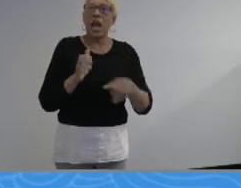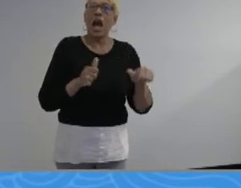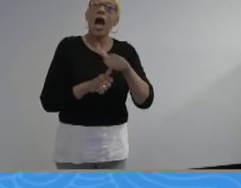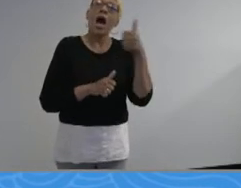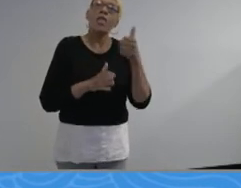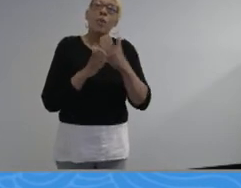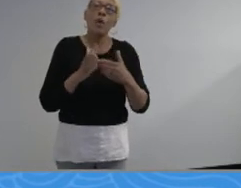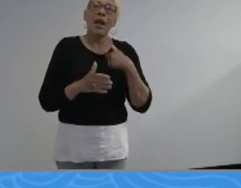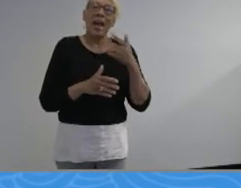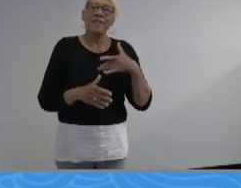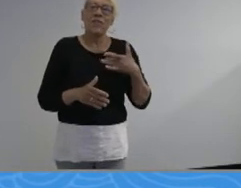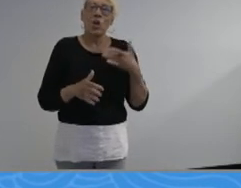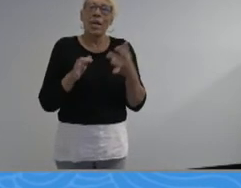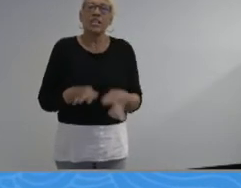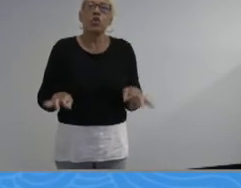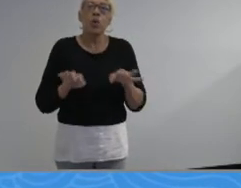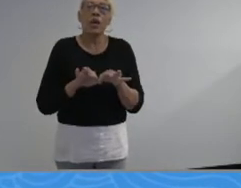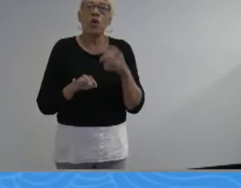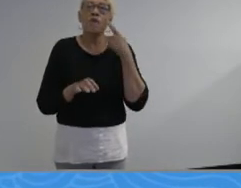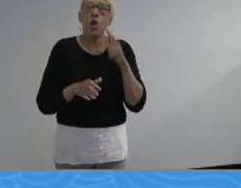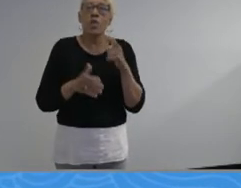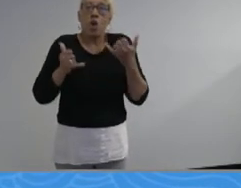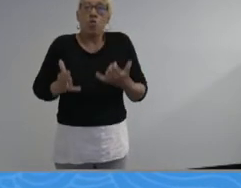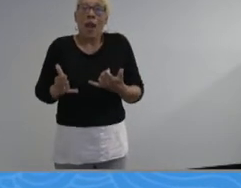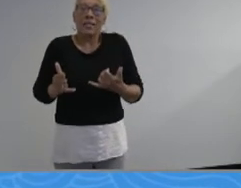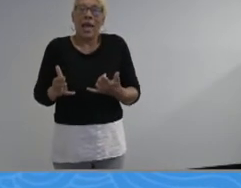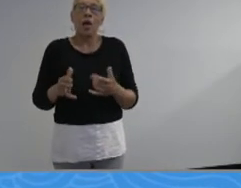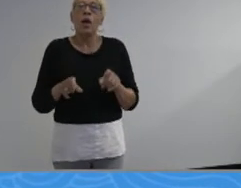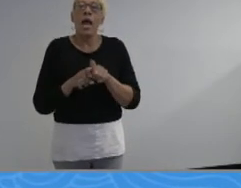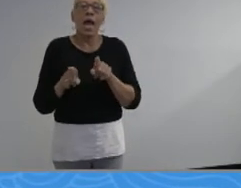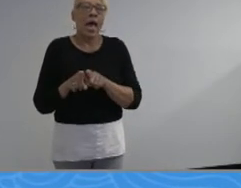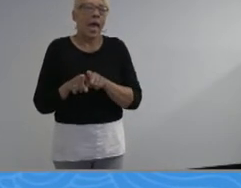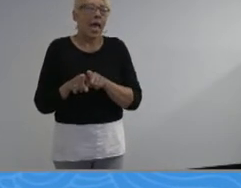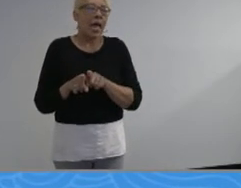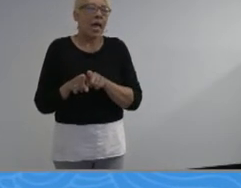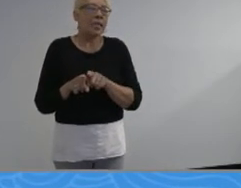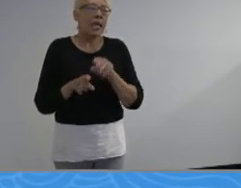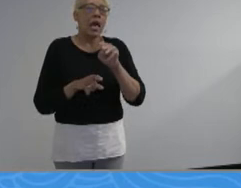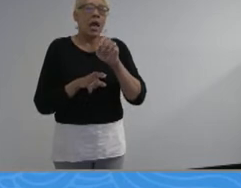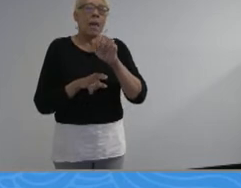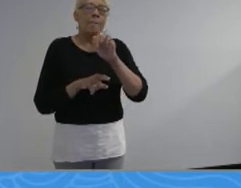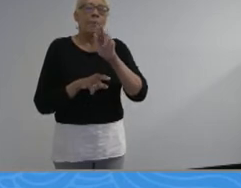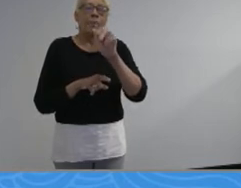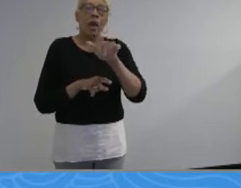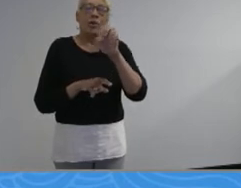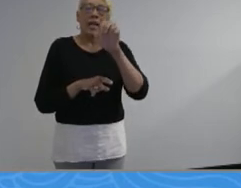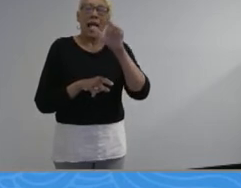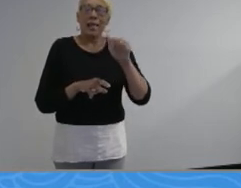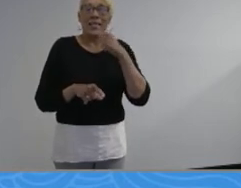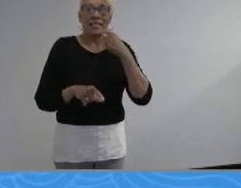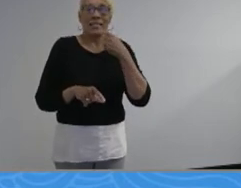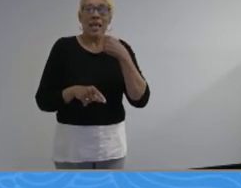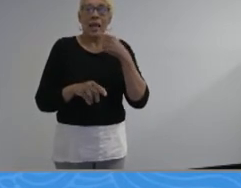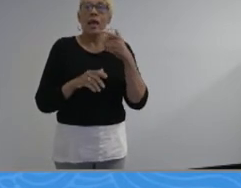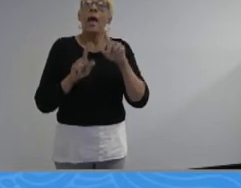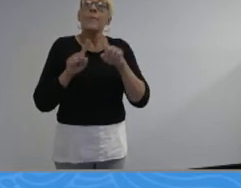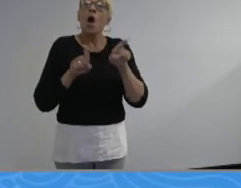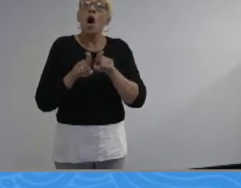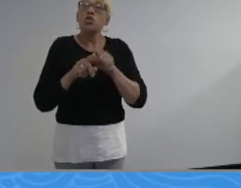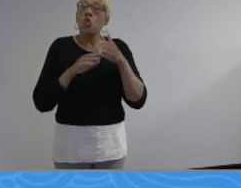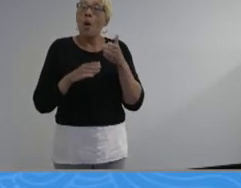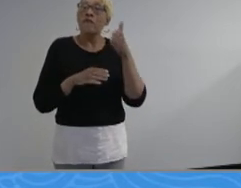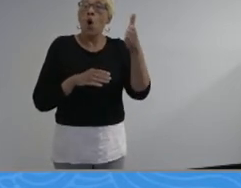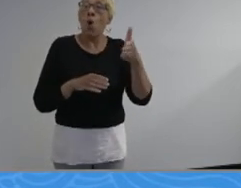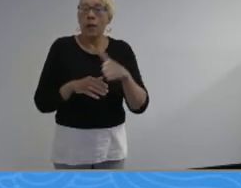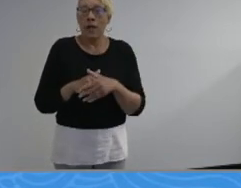is critical for the right now, as Ms. Mariella said, to meet the moment, but going forward as well, the instruction